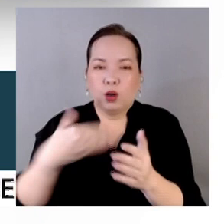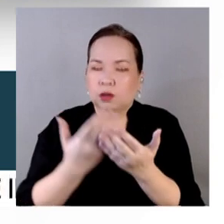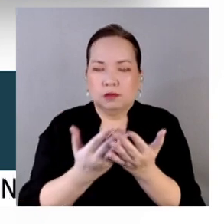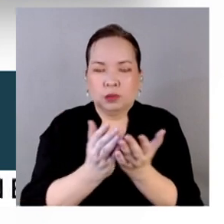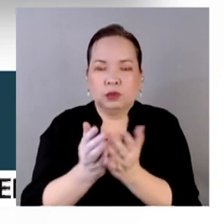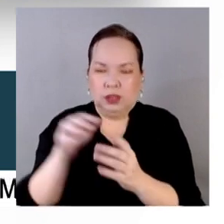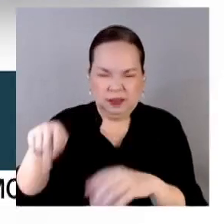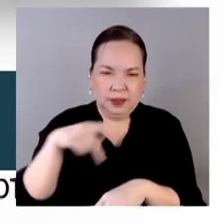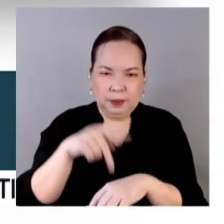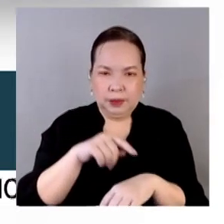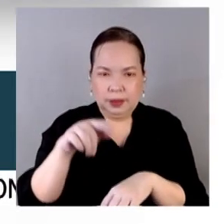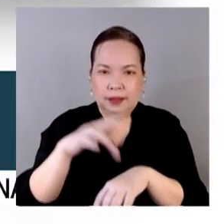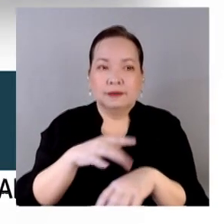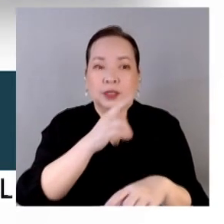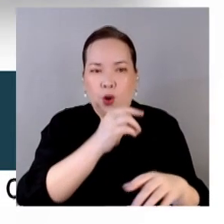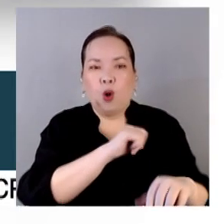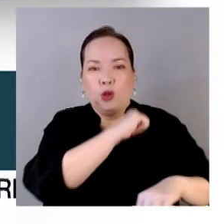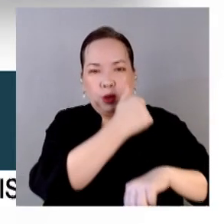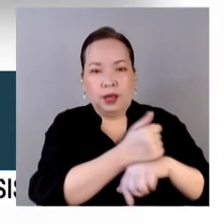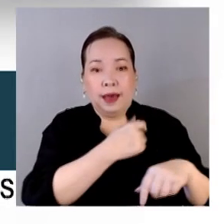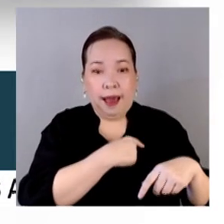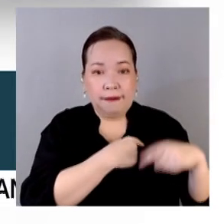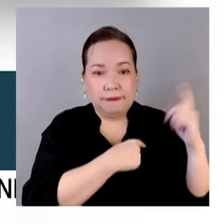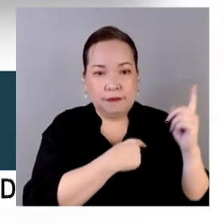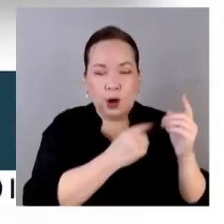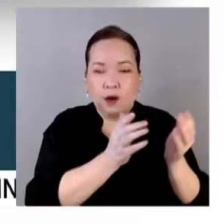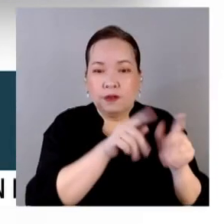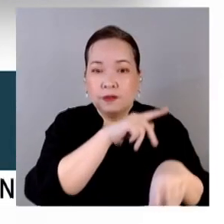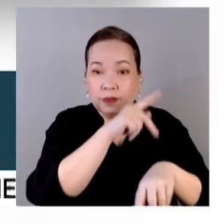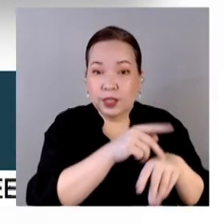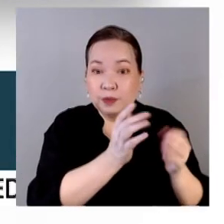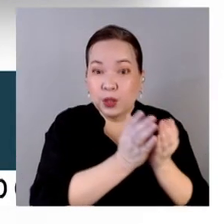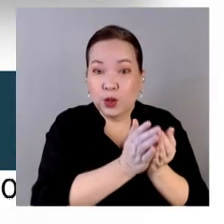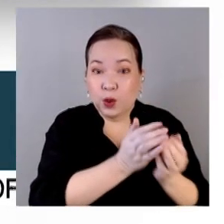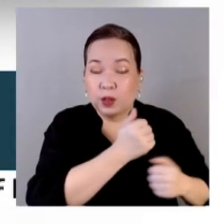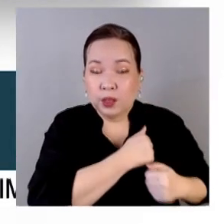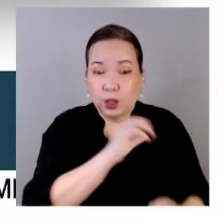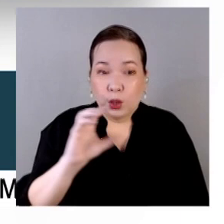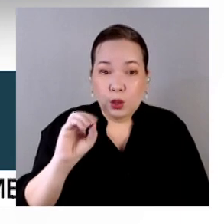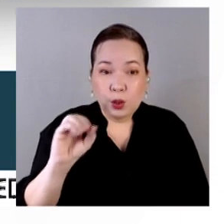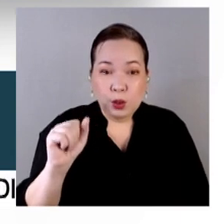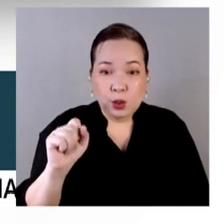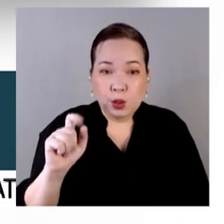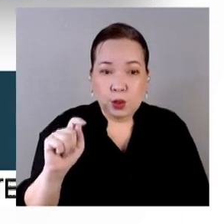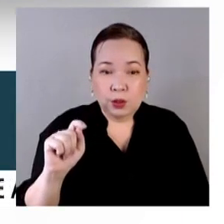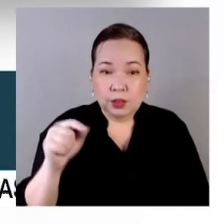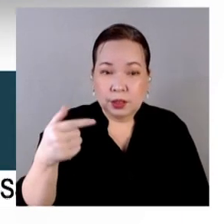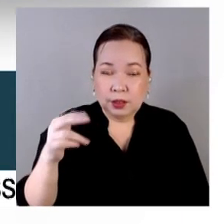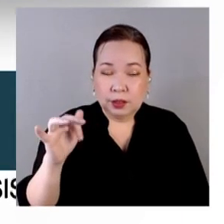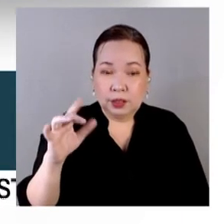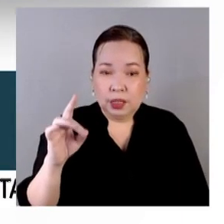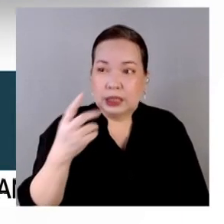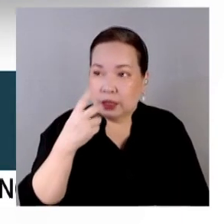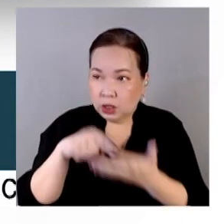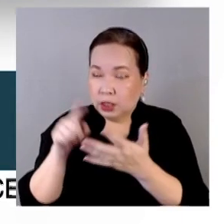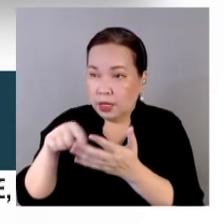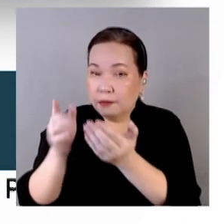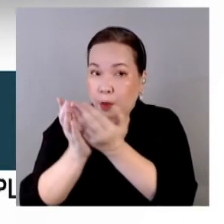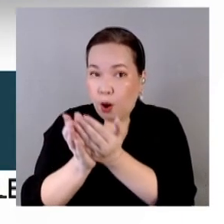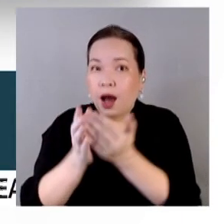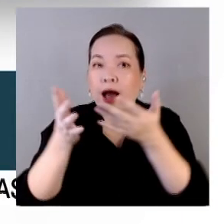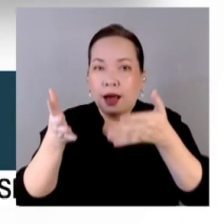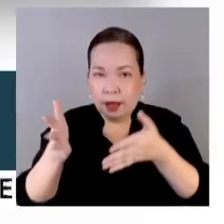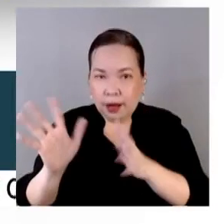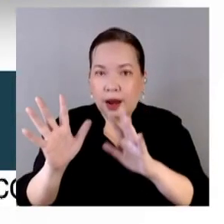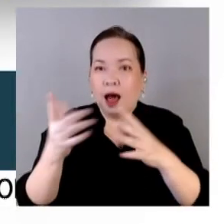po ang may authority po doon sa pag-onboard para po i-check kung ang isa pong barko ay authorized po. Meron po siyang safety at